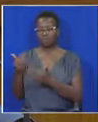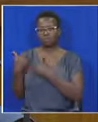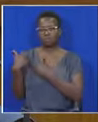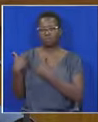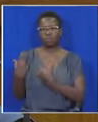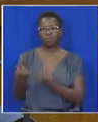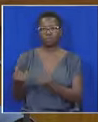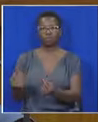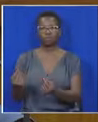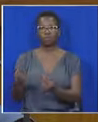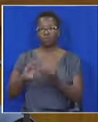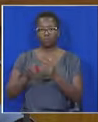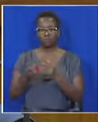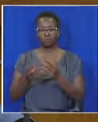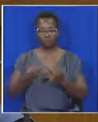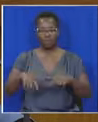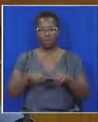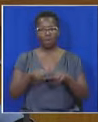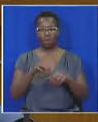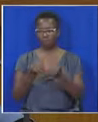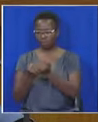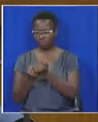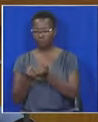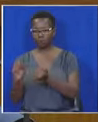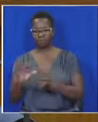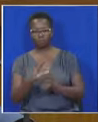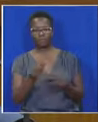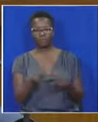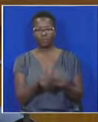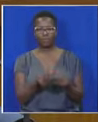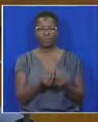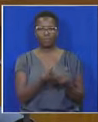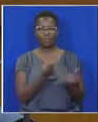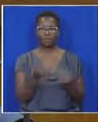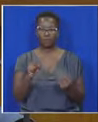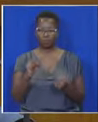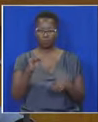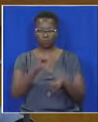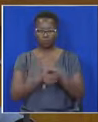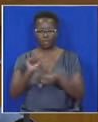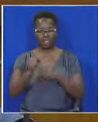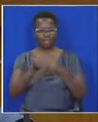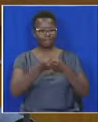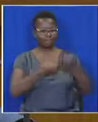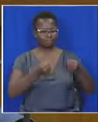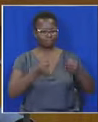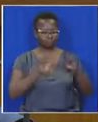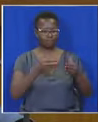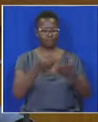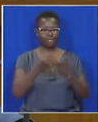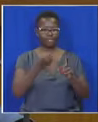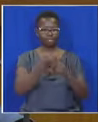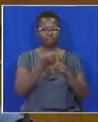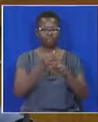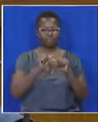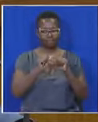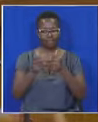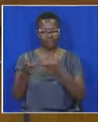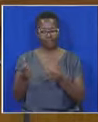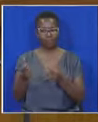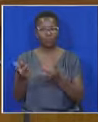which is to distribute patronage. To do that, you must make sure that your cadres are deployed to be the arbiters of this patronage.